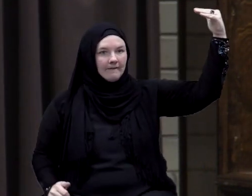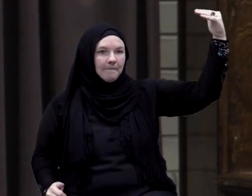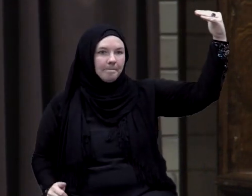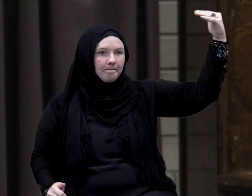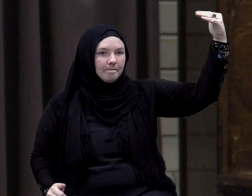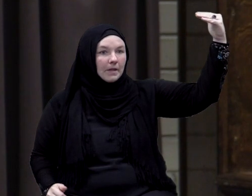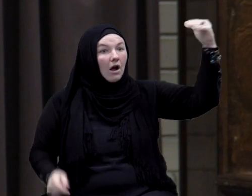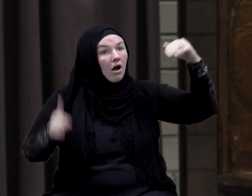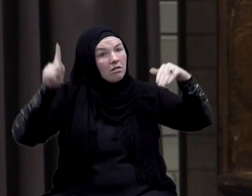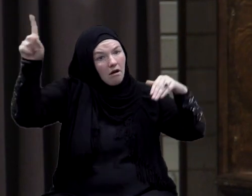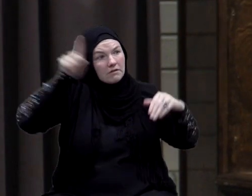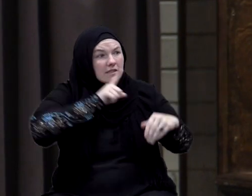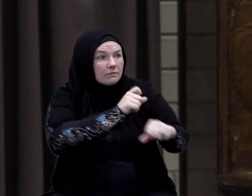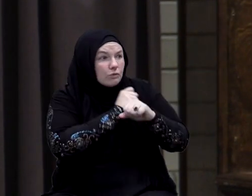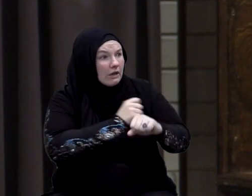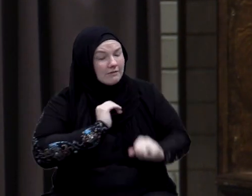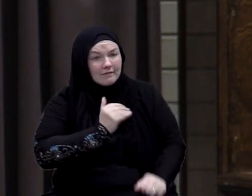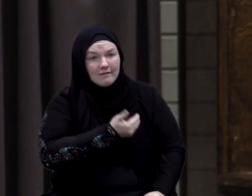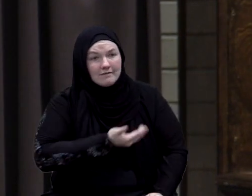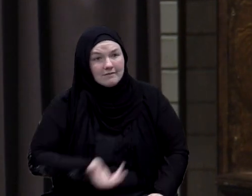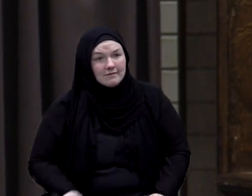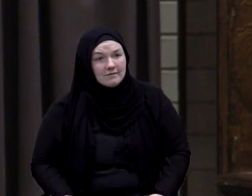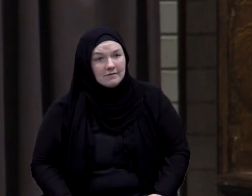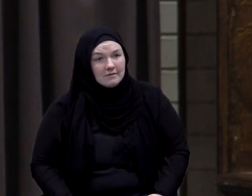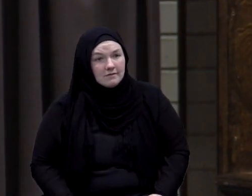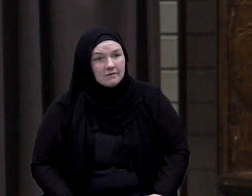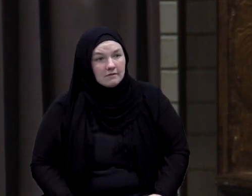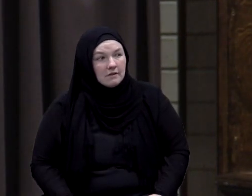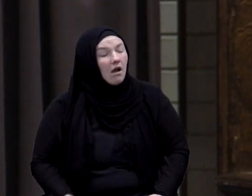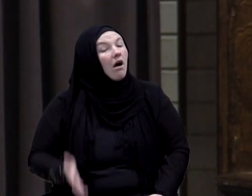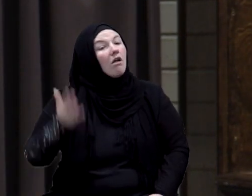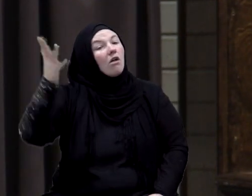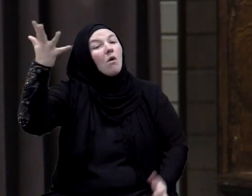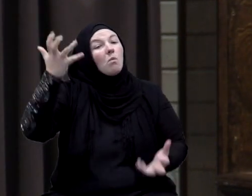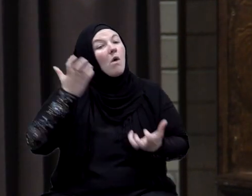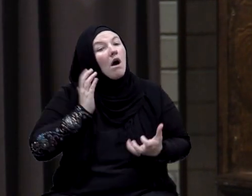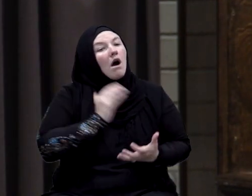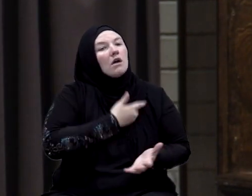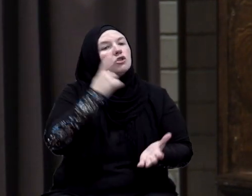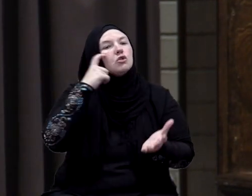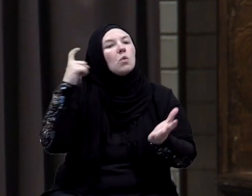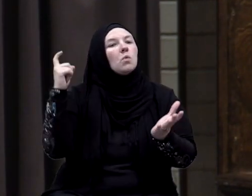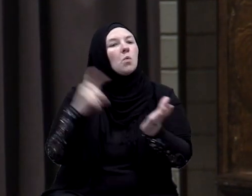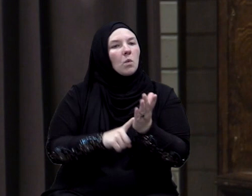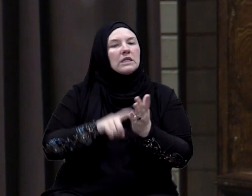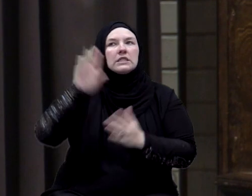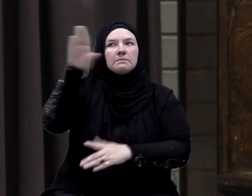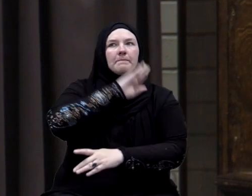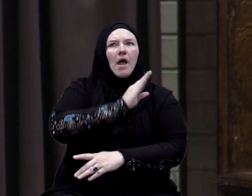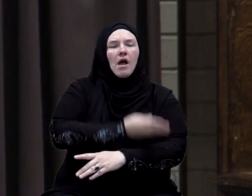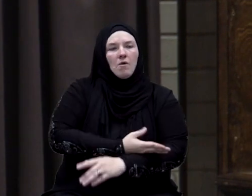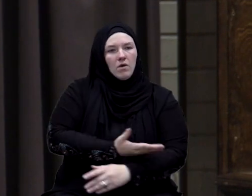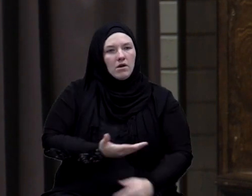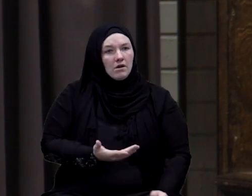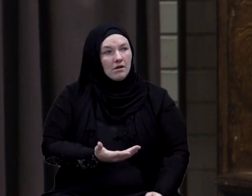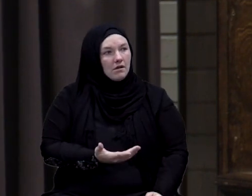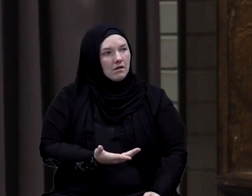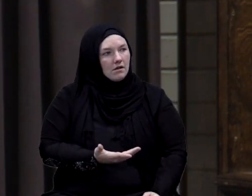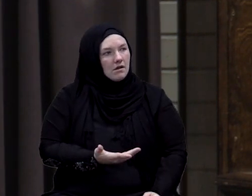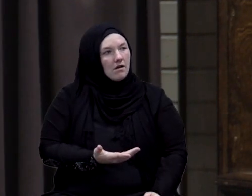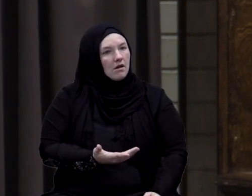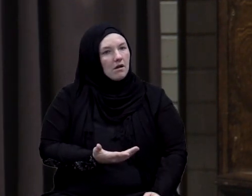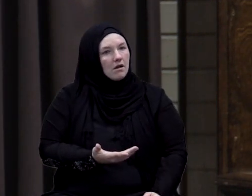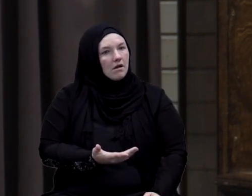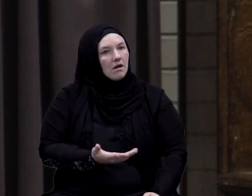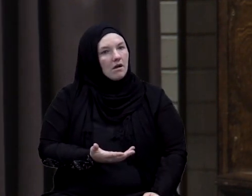it. He wants us to notice His power and take lessons. Take lessons. It's